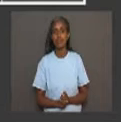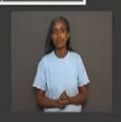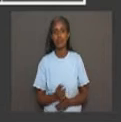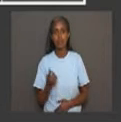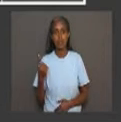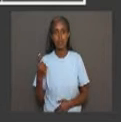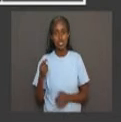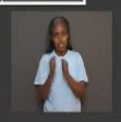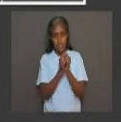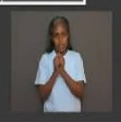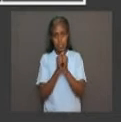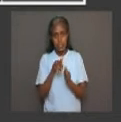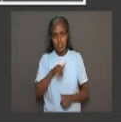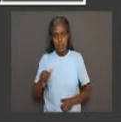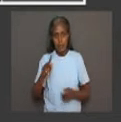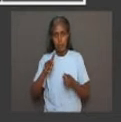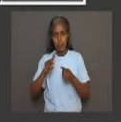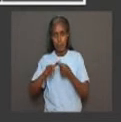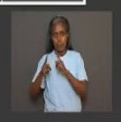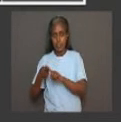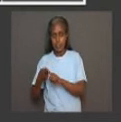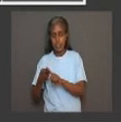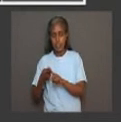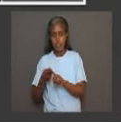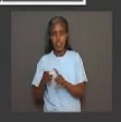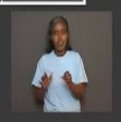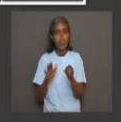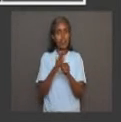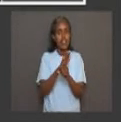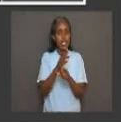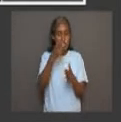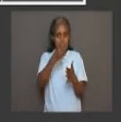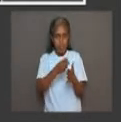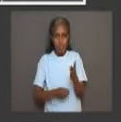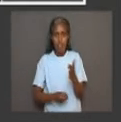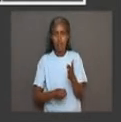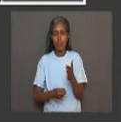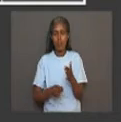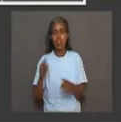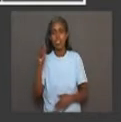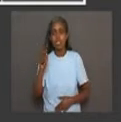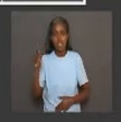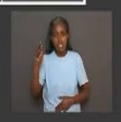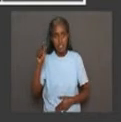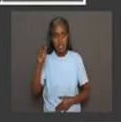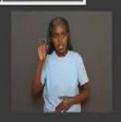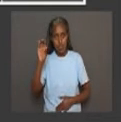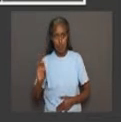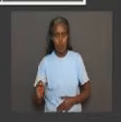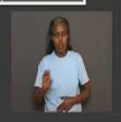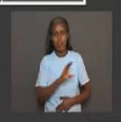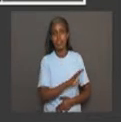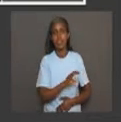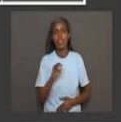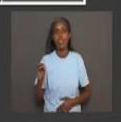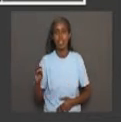With the same partner as before, fill in the values for the degree column